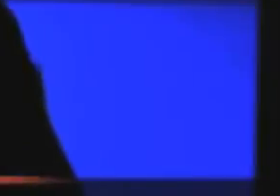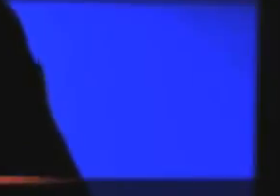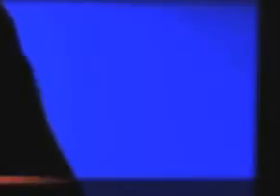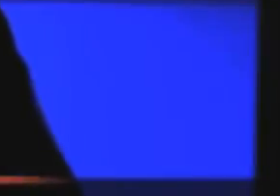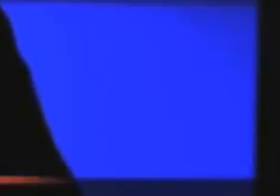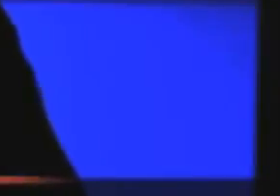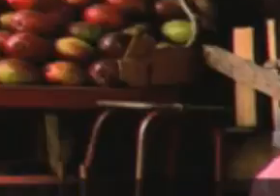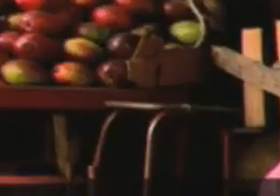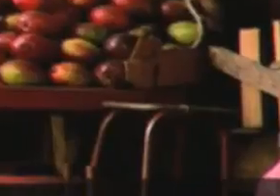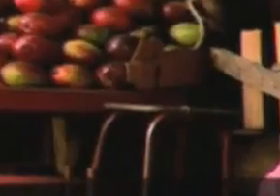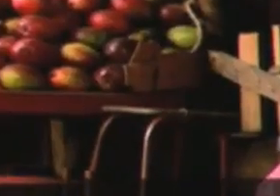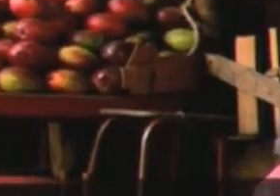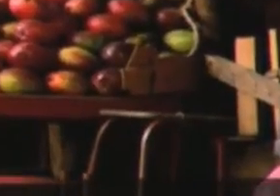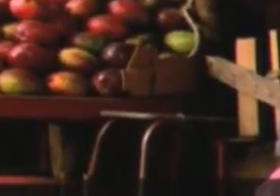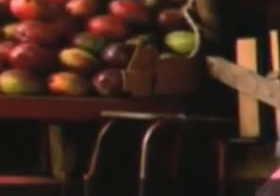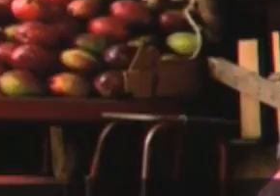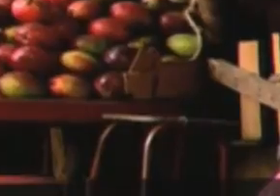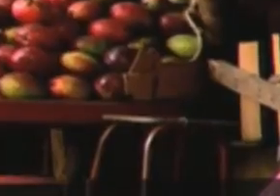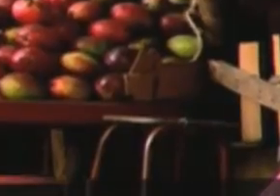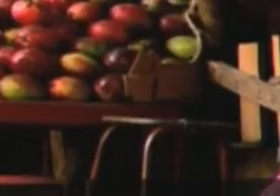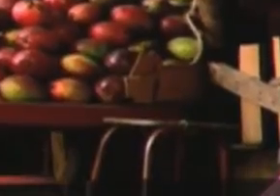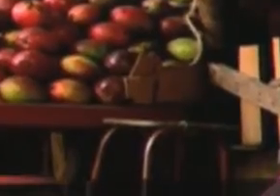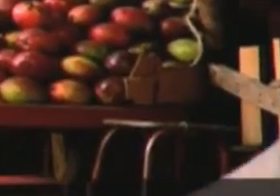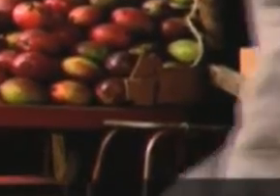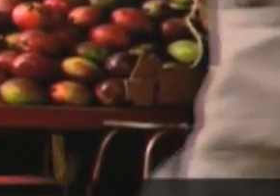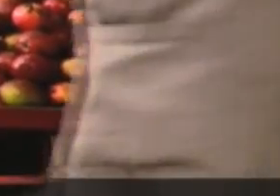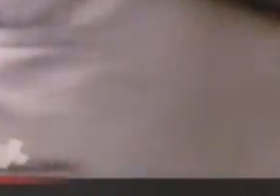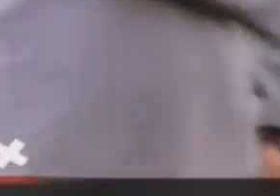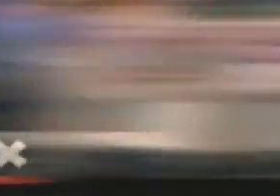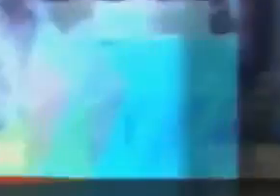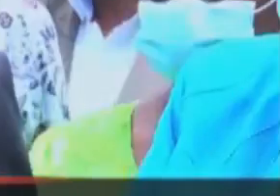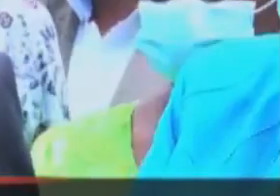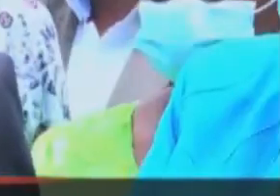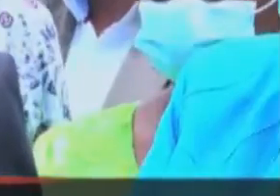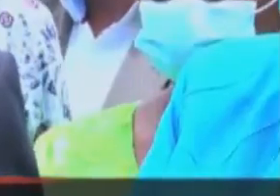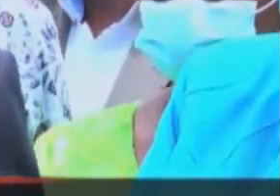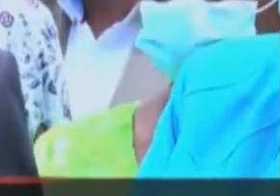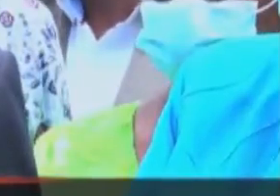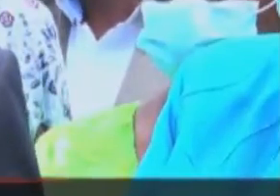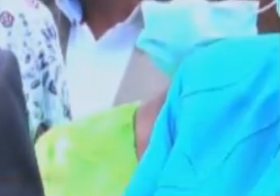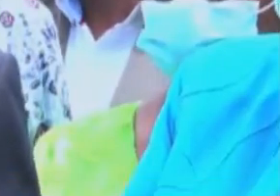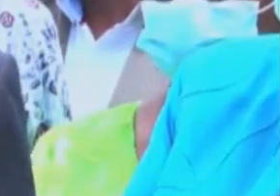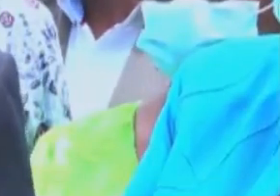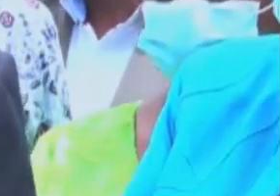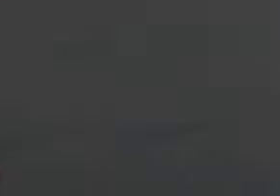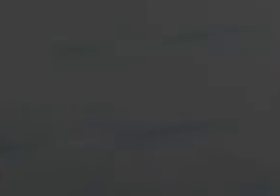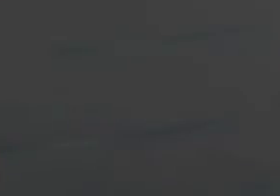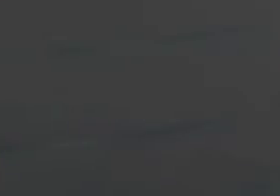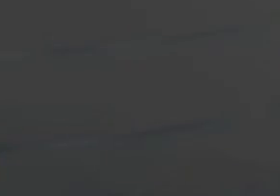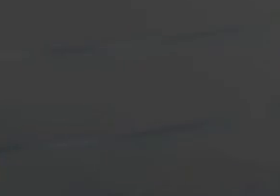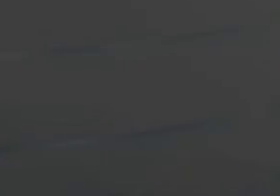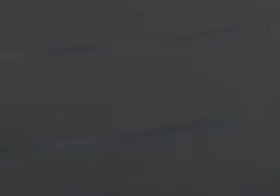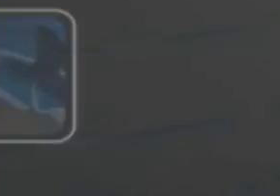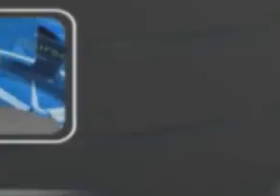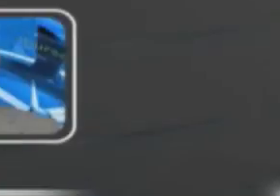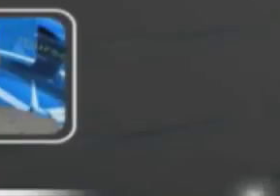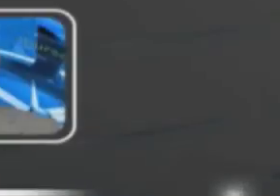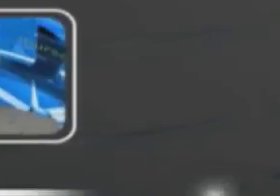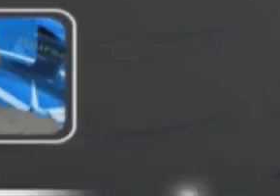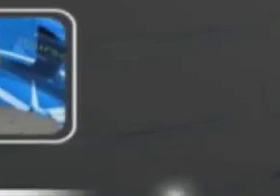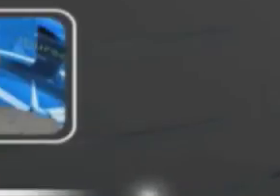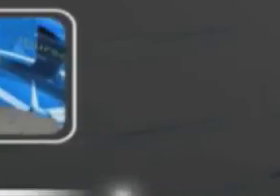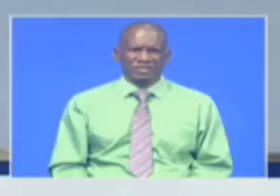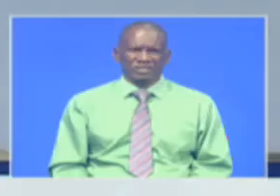am jobless. If we don't focus on matters of the economy, we are not going to help this country.